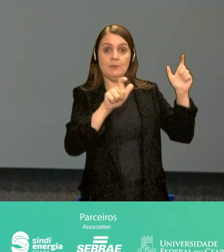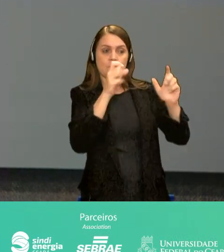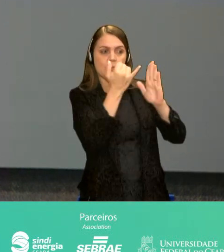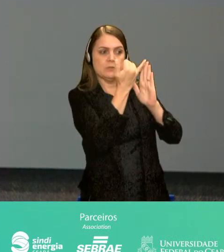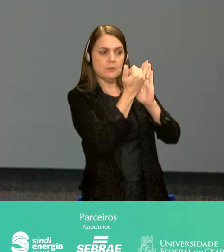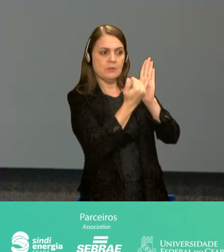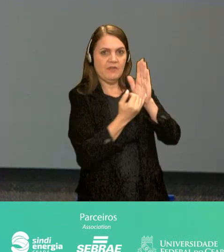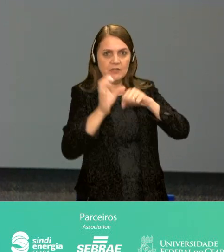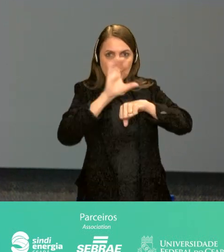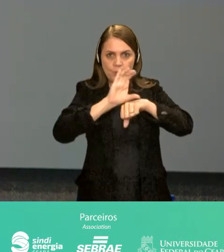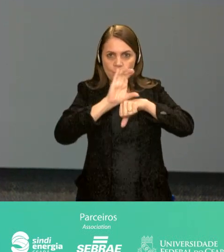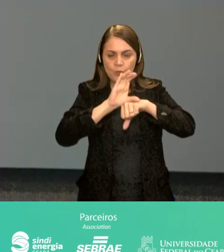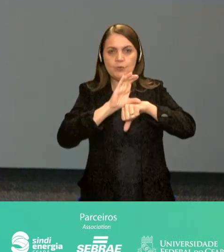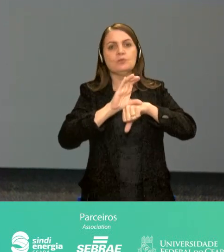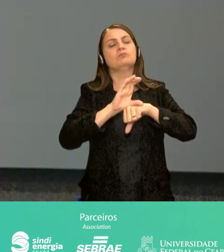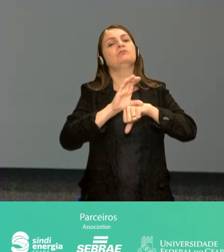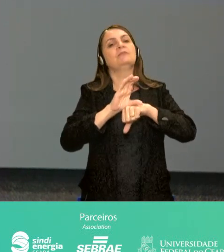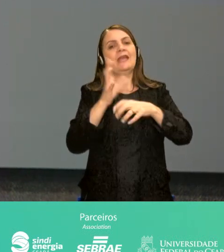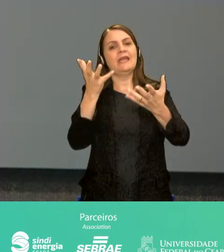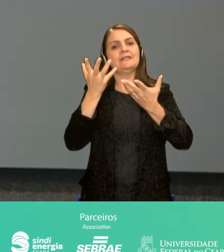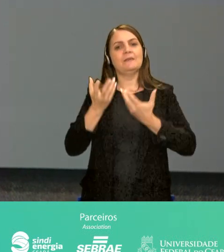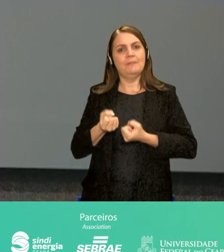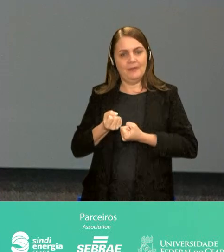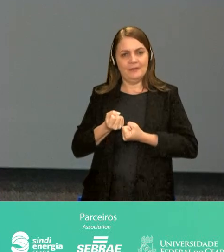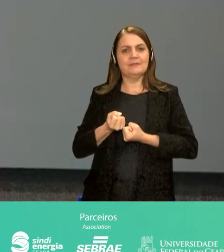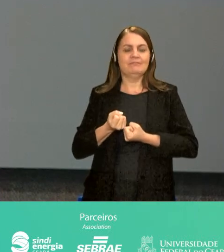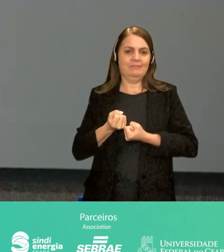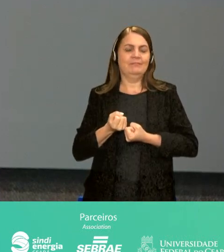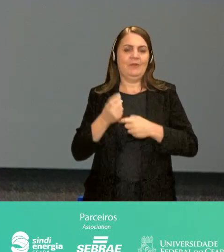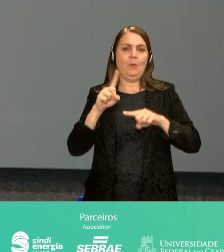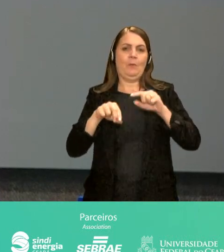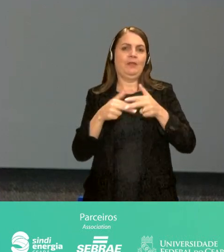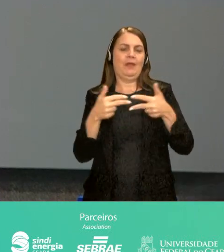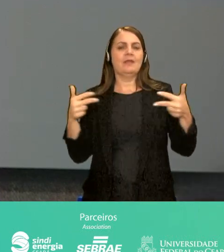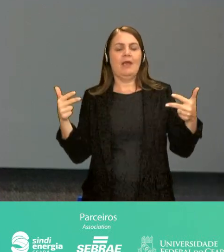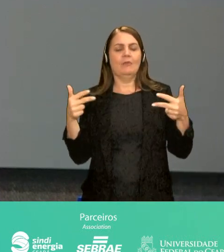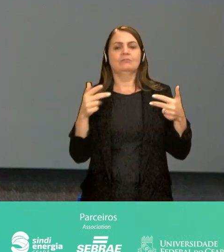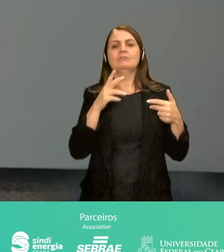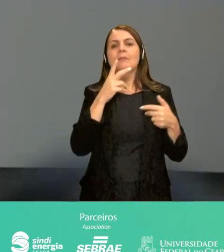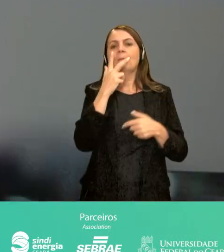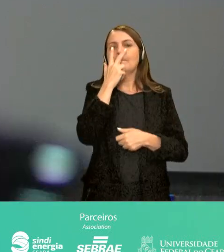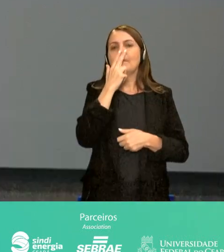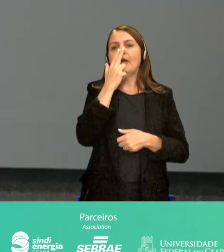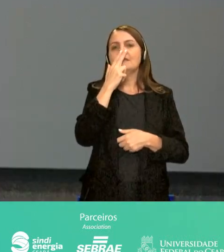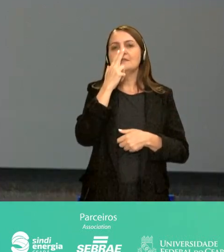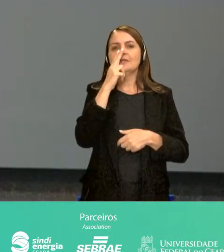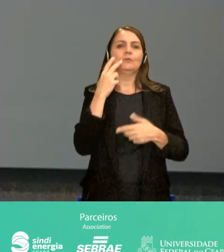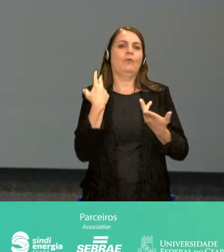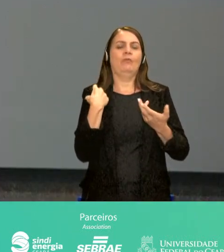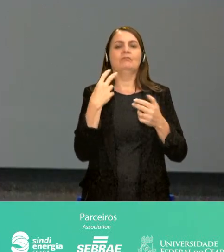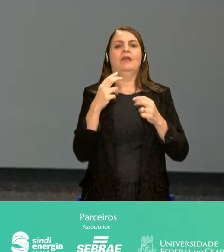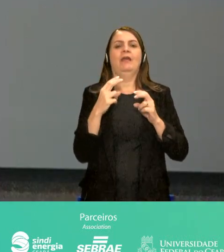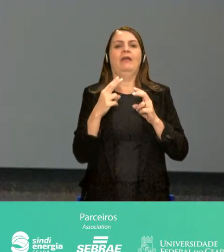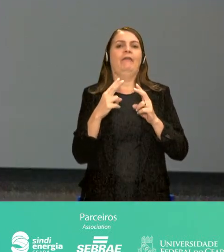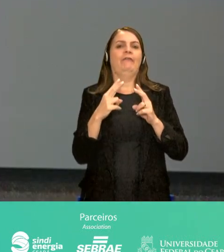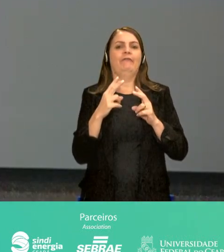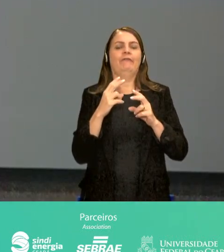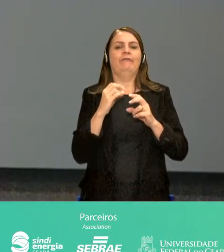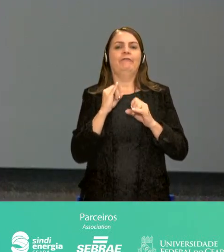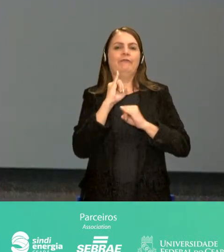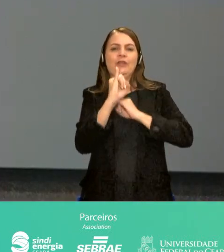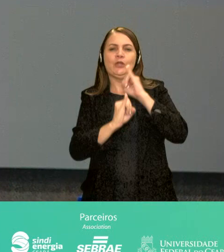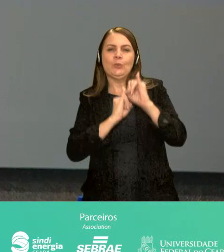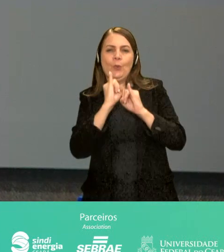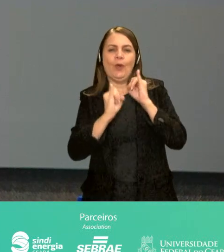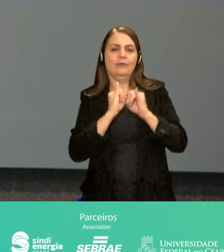Then they could be able to access this material as a virtual exhibition. And I thank these companies